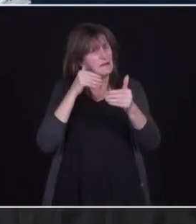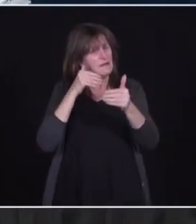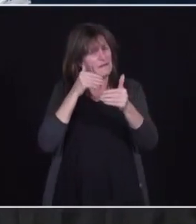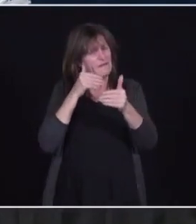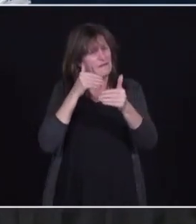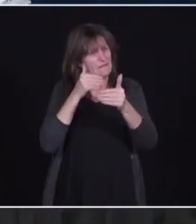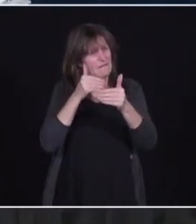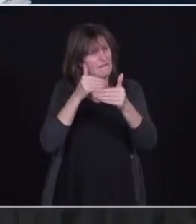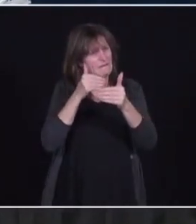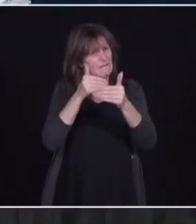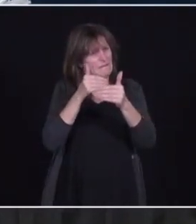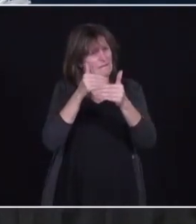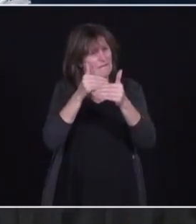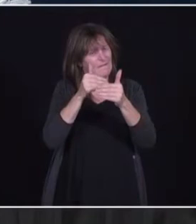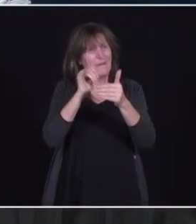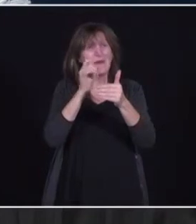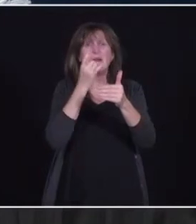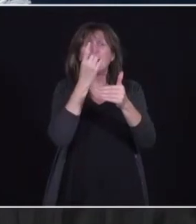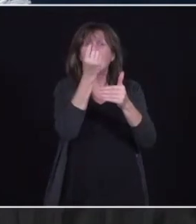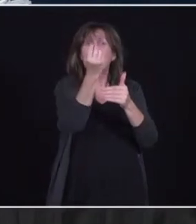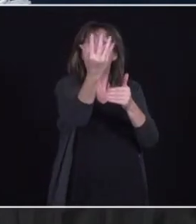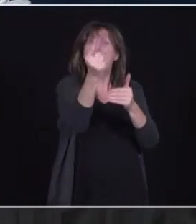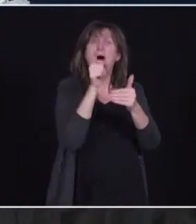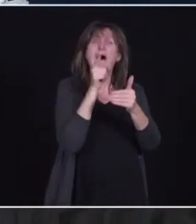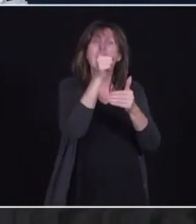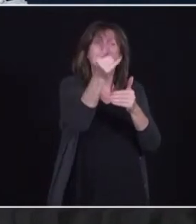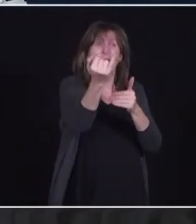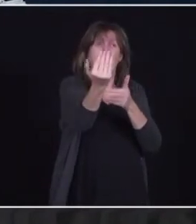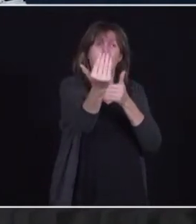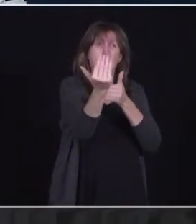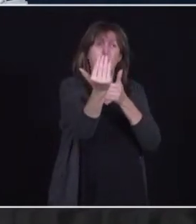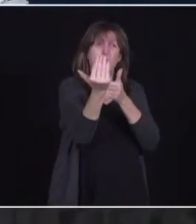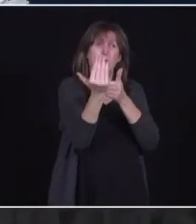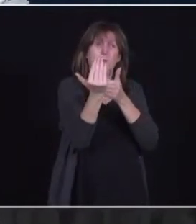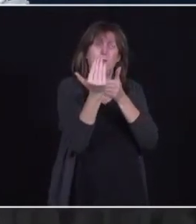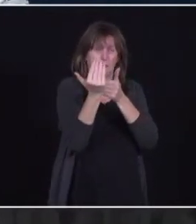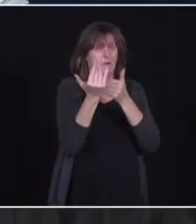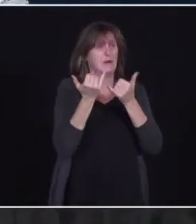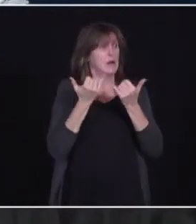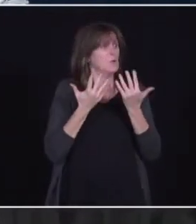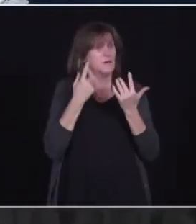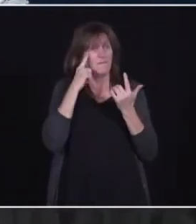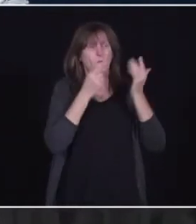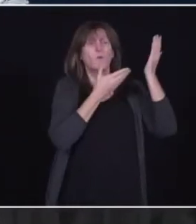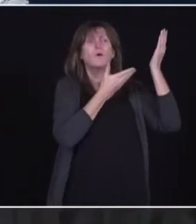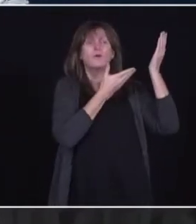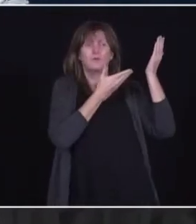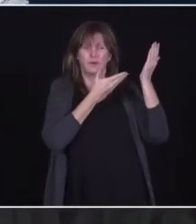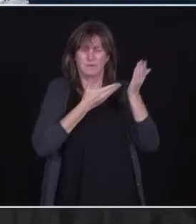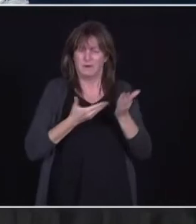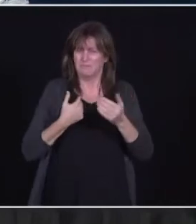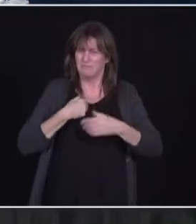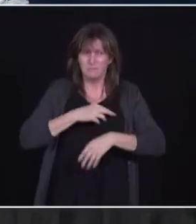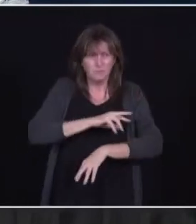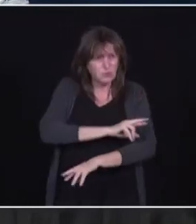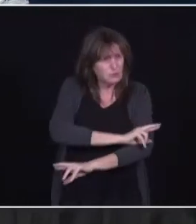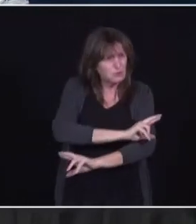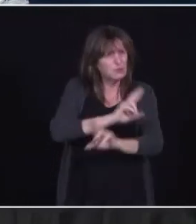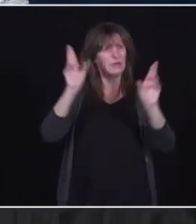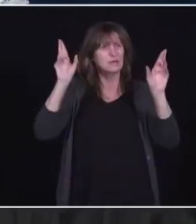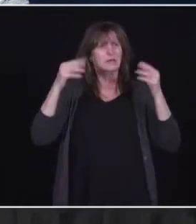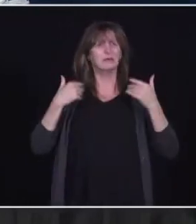All that remains is for shipments to arrive, and we're ready for them, as sure as I'm sitting here today talking to you.